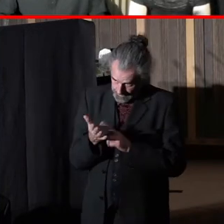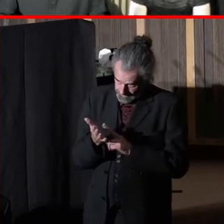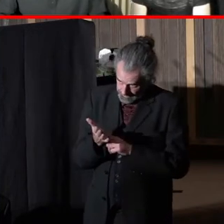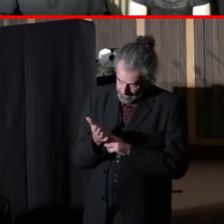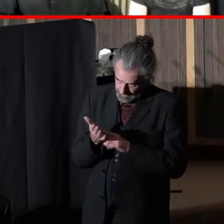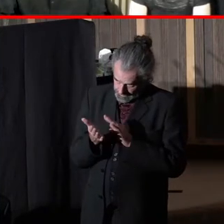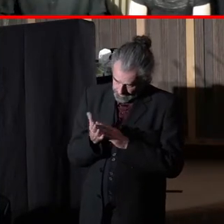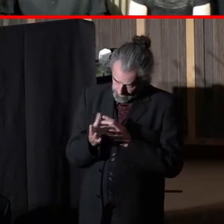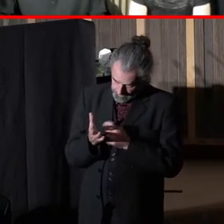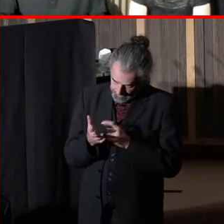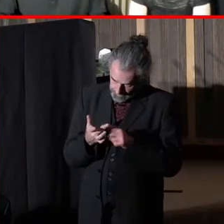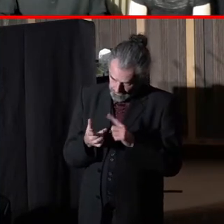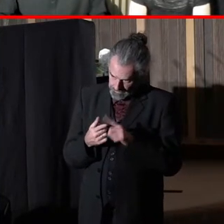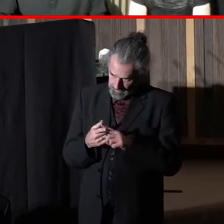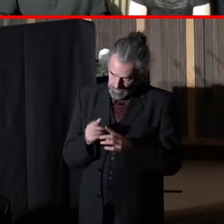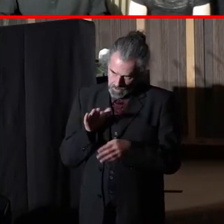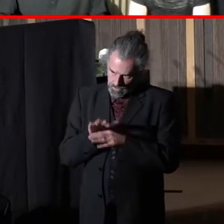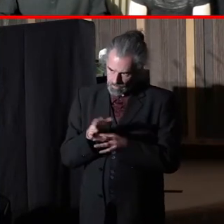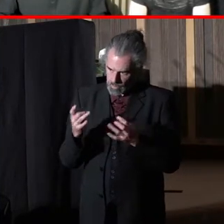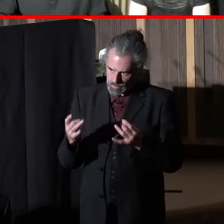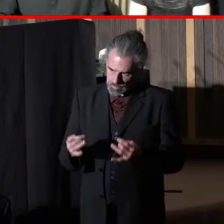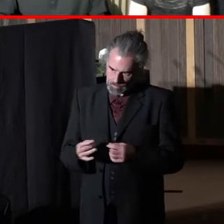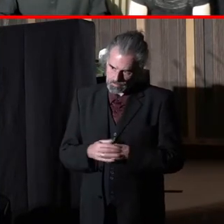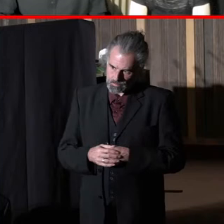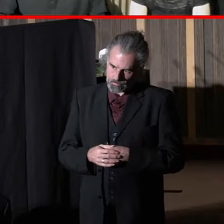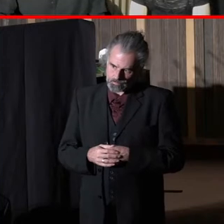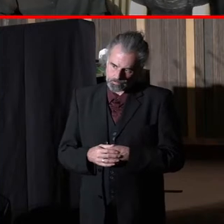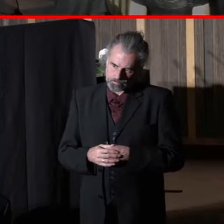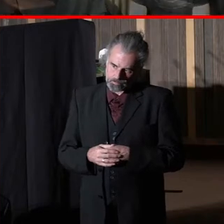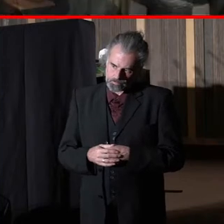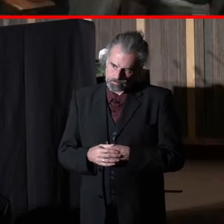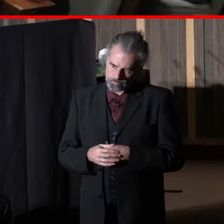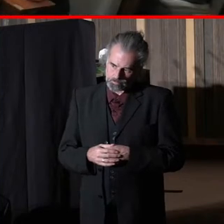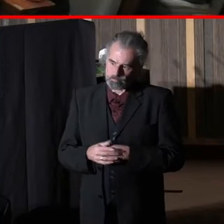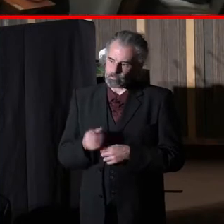ask Ali a question around preparation. Did you feel you needed to,